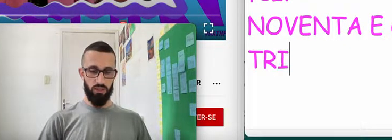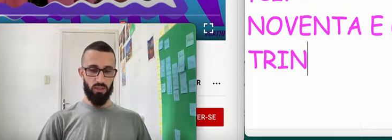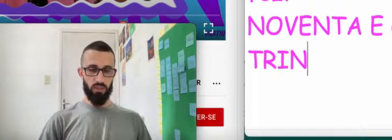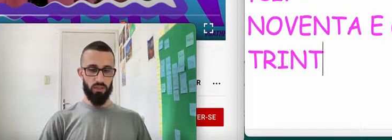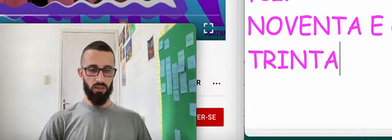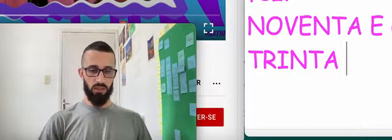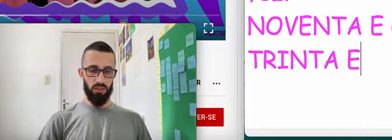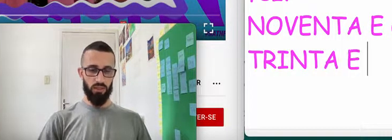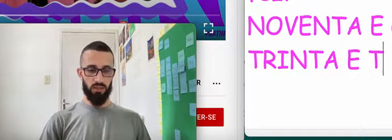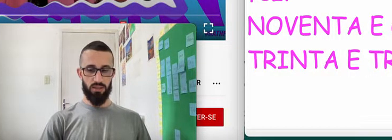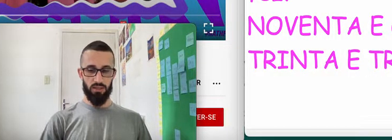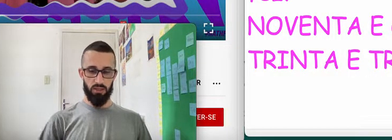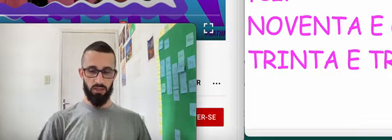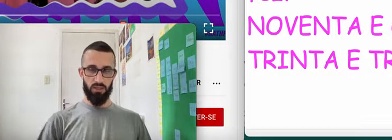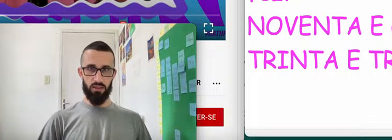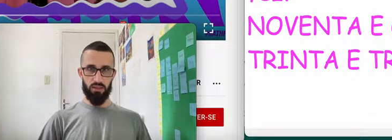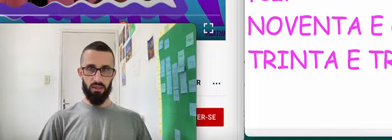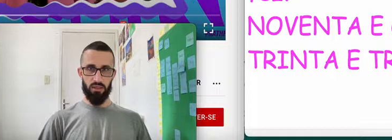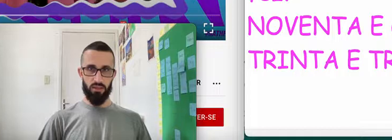33